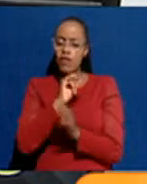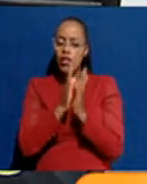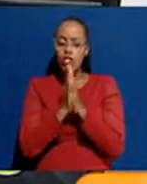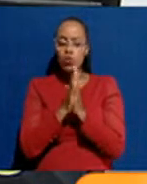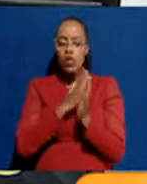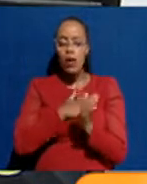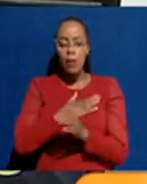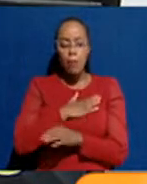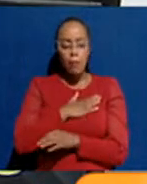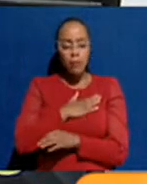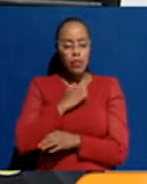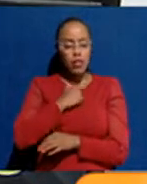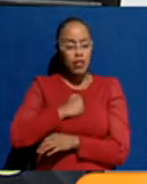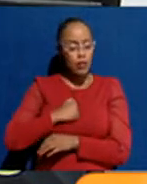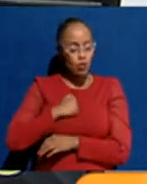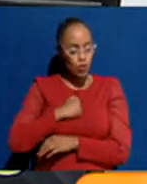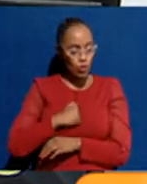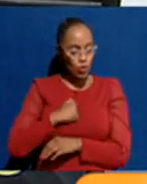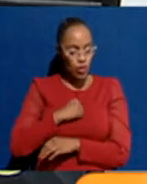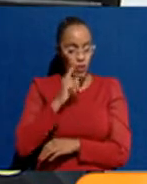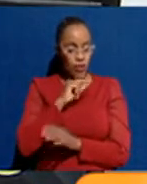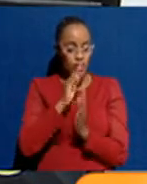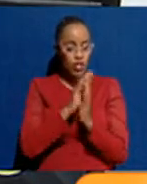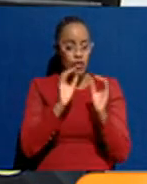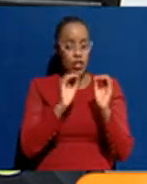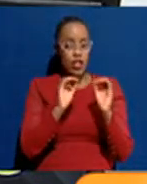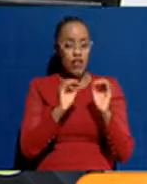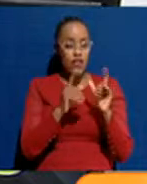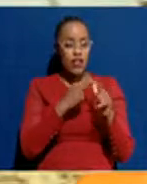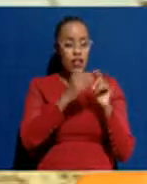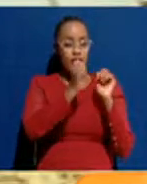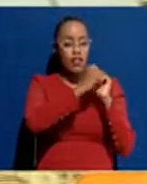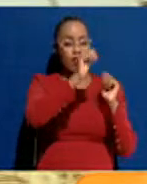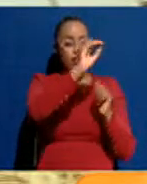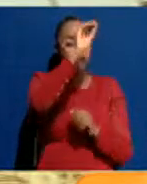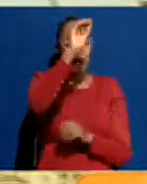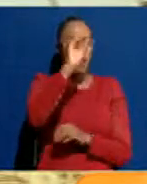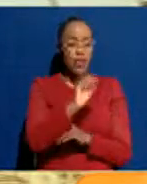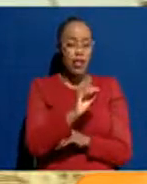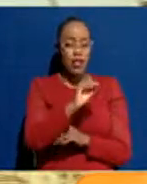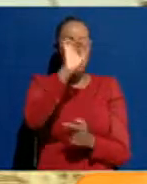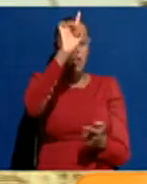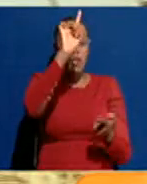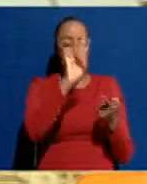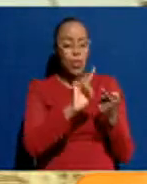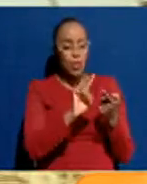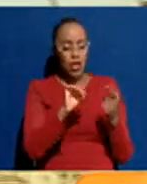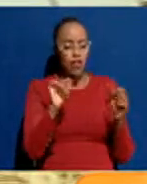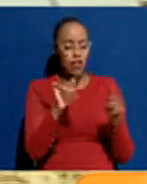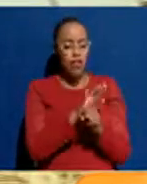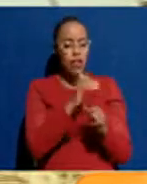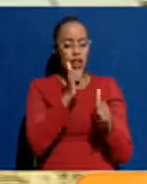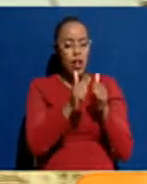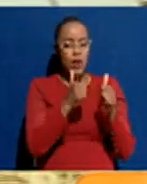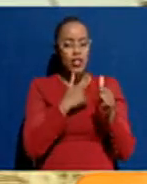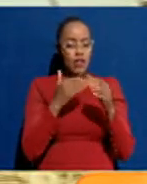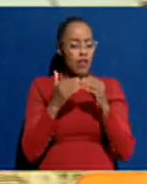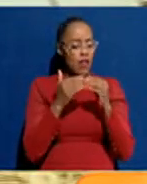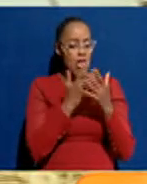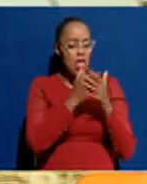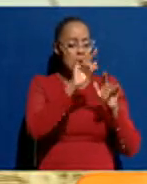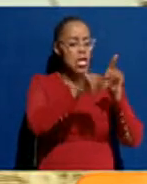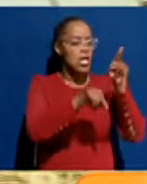I apologize for that. Uh-huh. There was that 15% reduction in tariff, which was not driven by any dynamics.